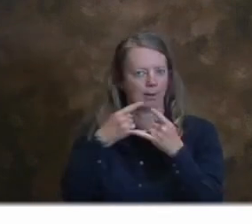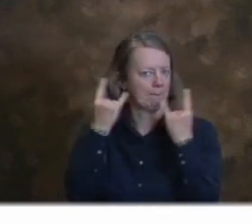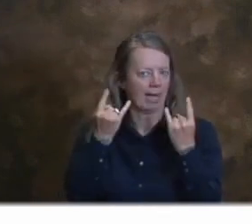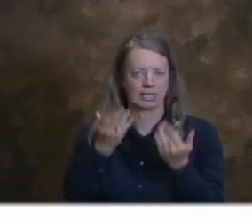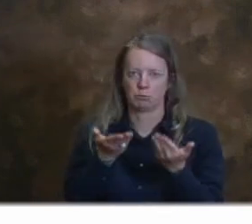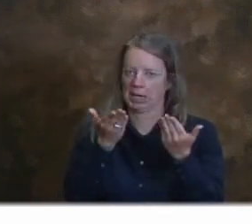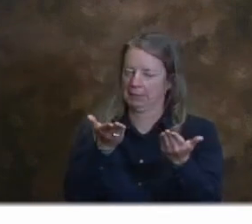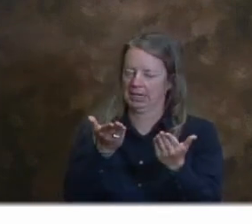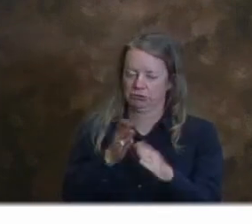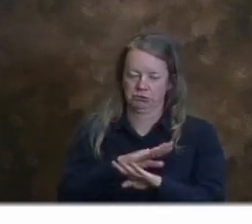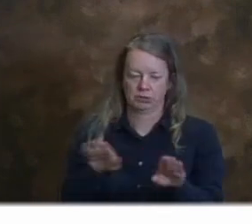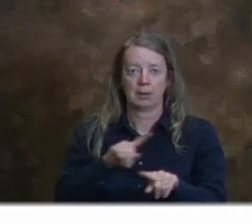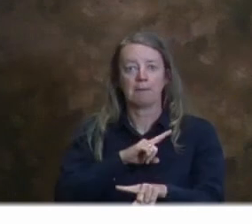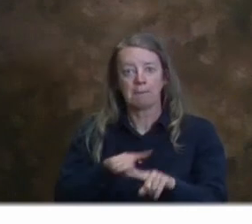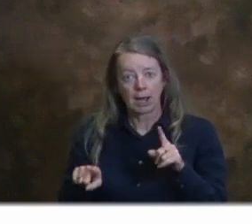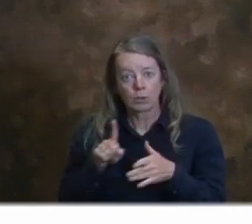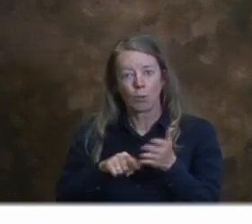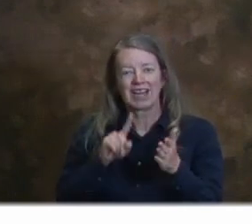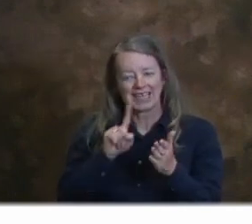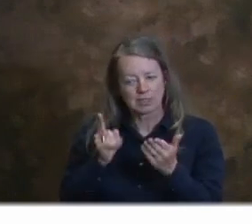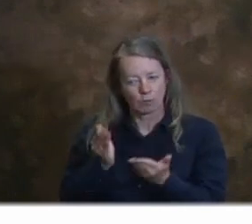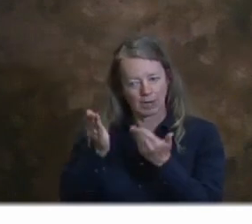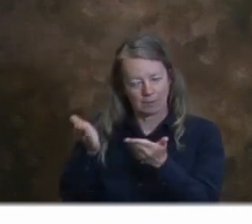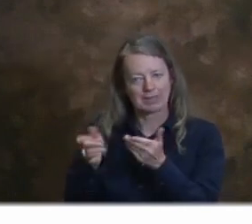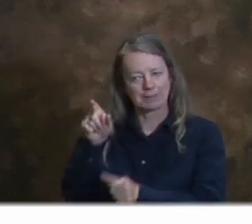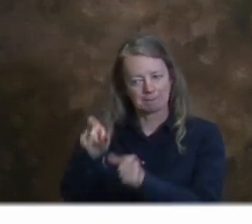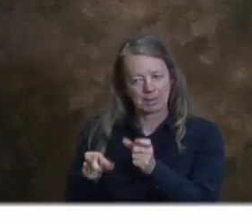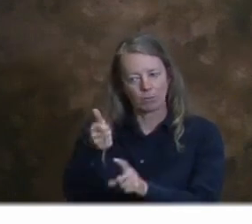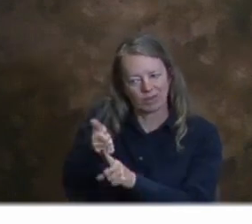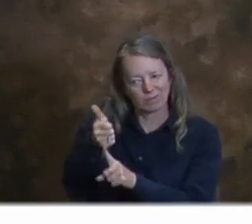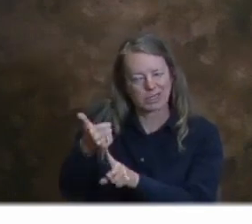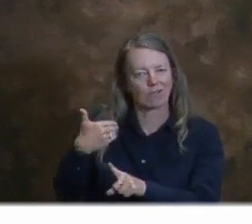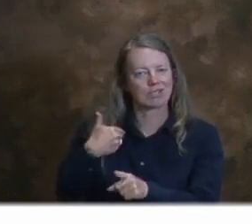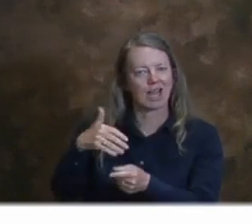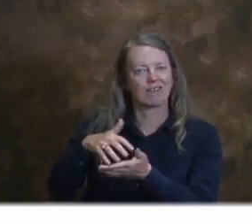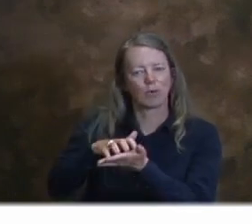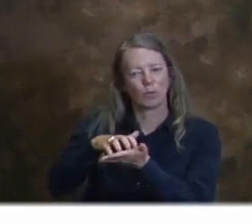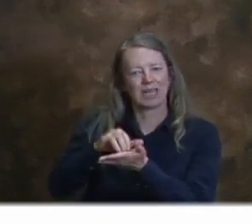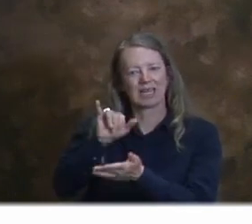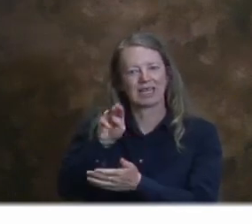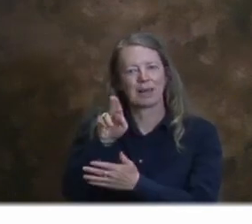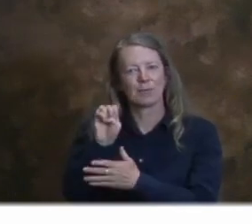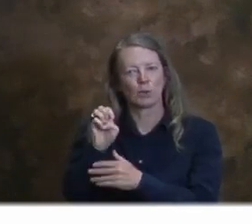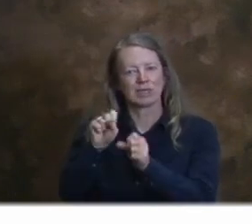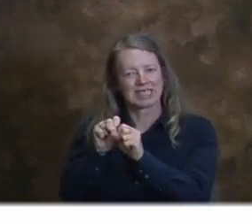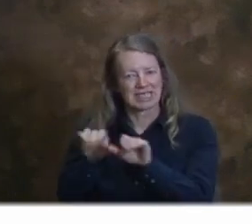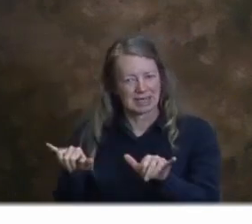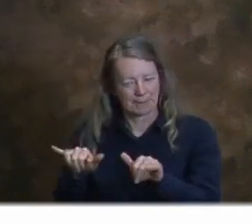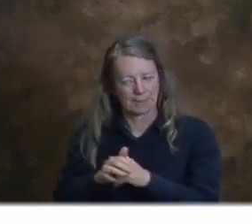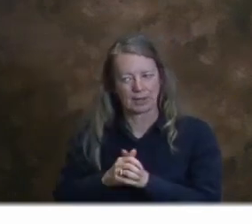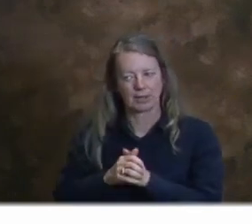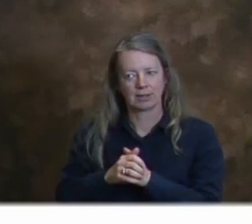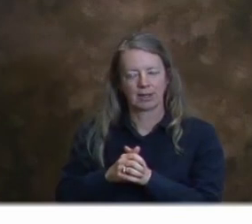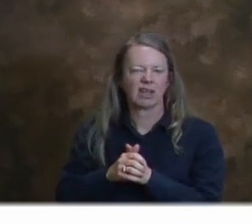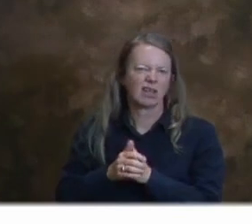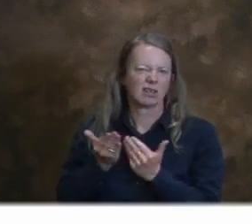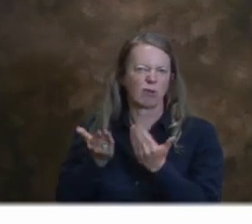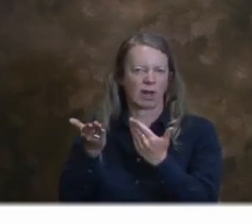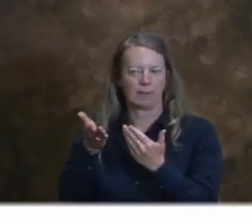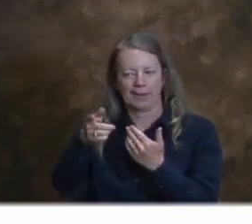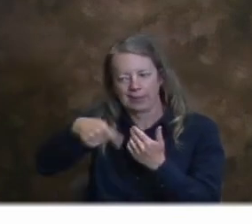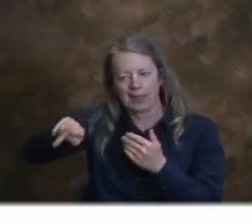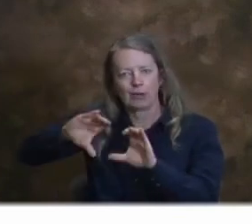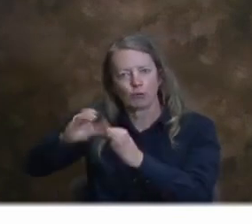is provided is individuals with underlying health conditions. There is a recommendation that they may still want to continue wearing a mask in